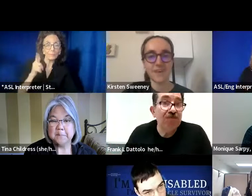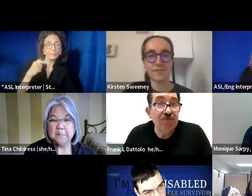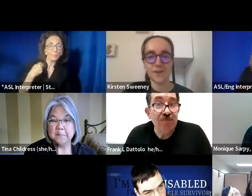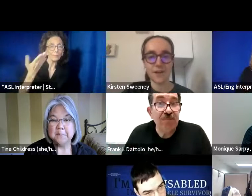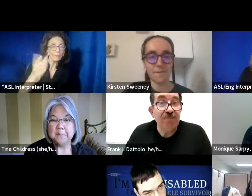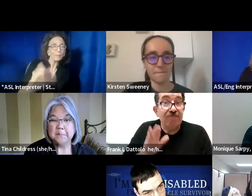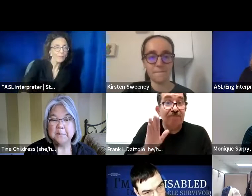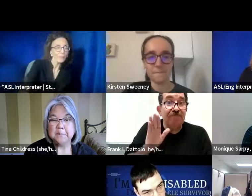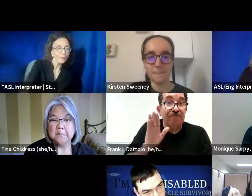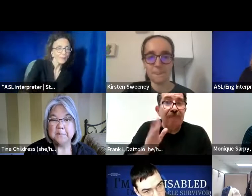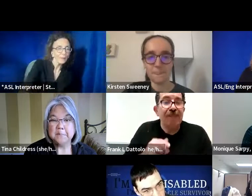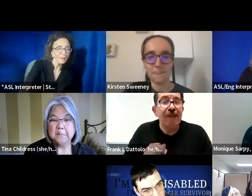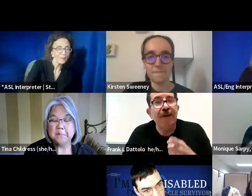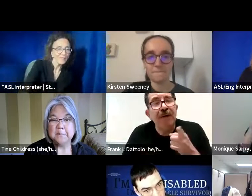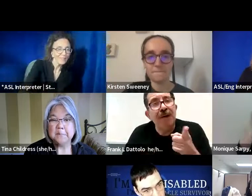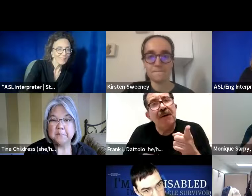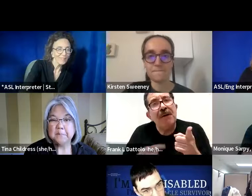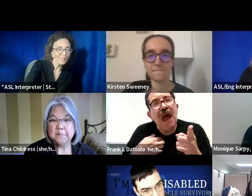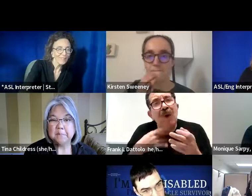Yeah, Frank.